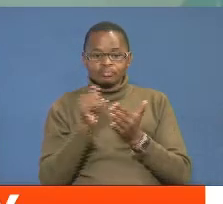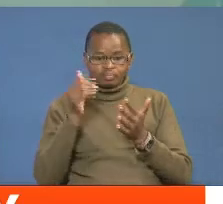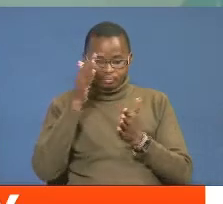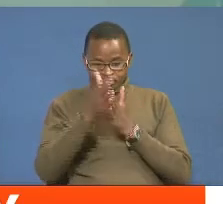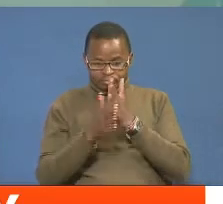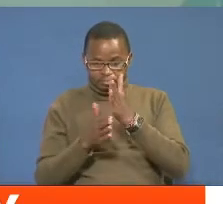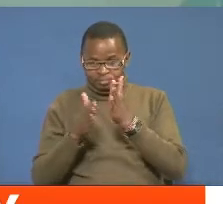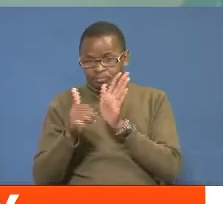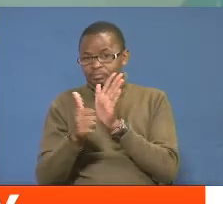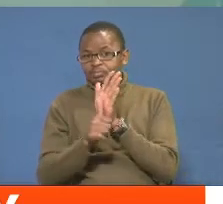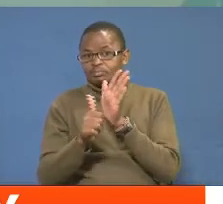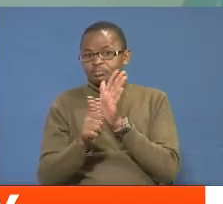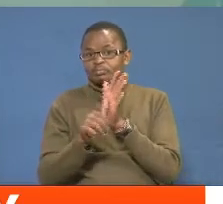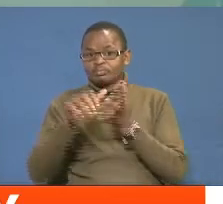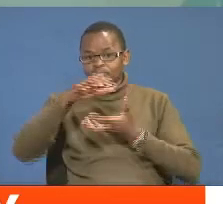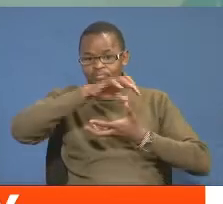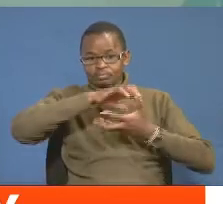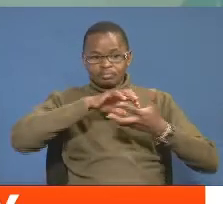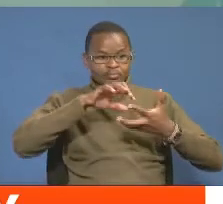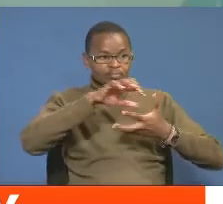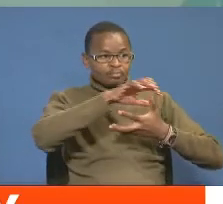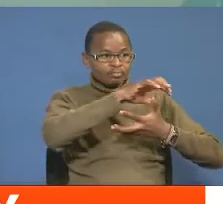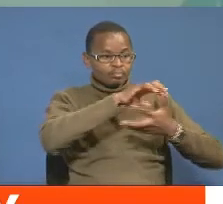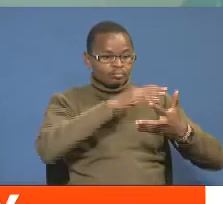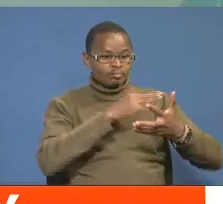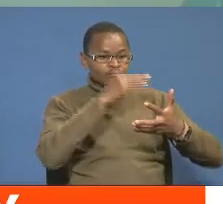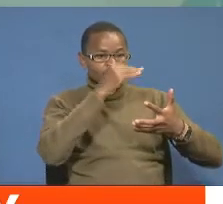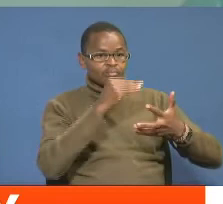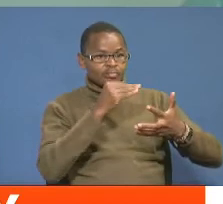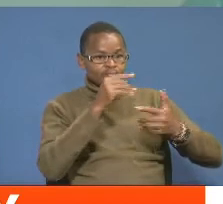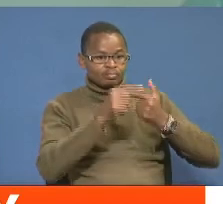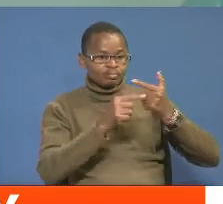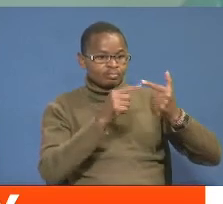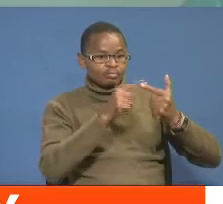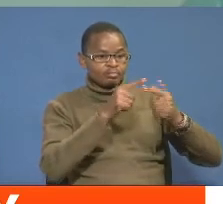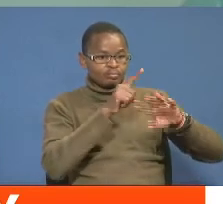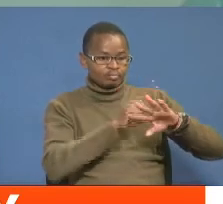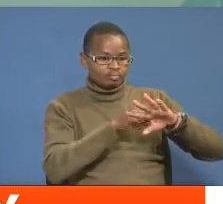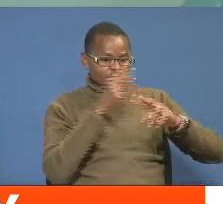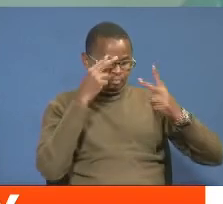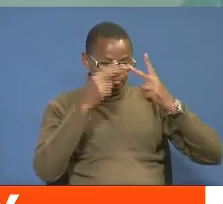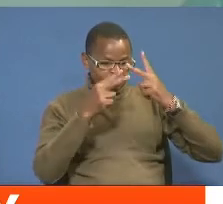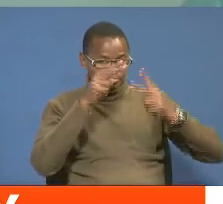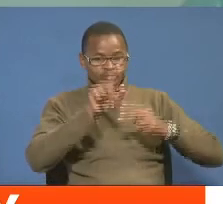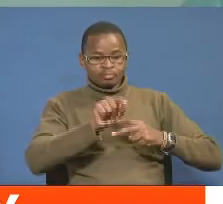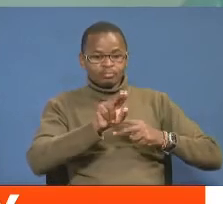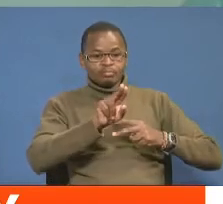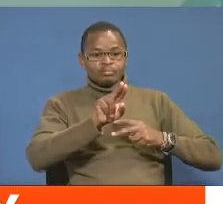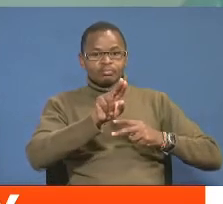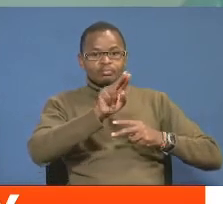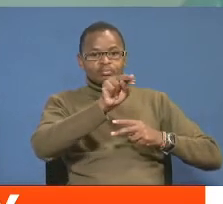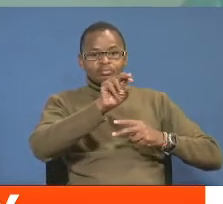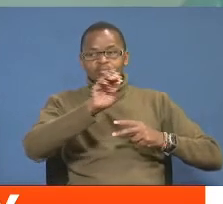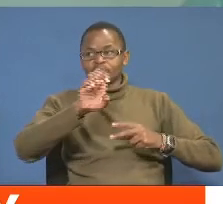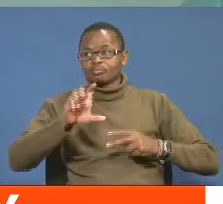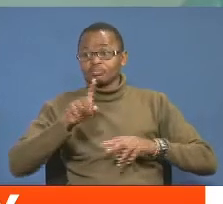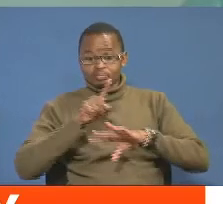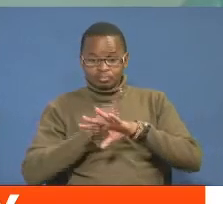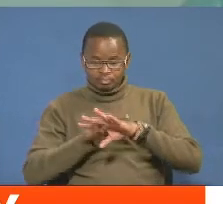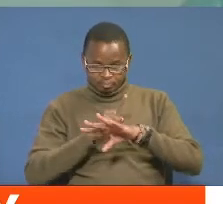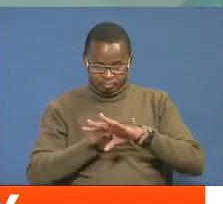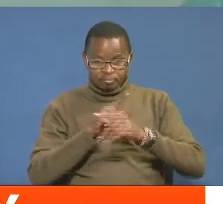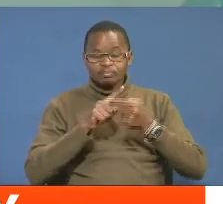trajectory to the problem. It just complicates the matter further. Yeah. And when are we going to see light at the end of the tunnel? I mean, it will happen at some